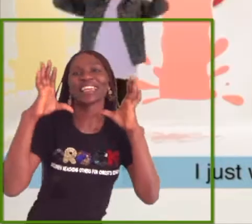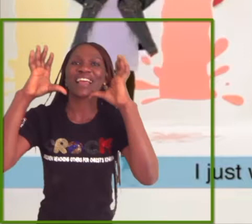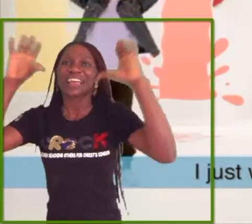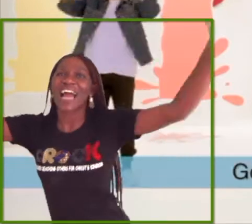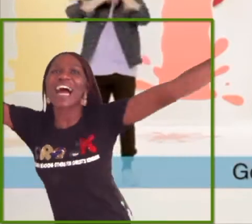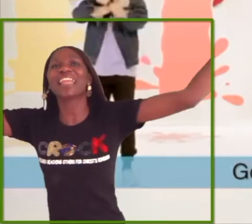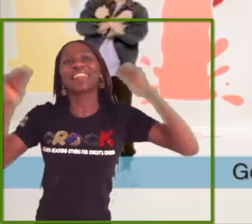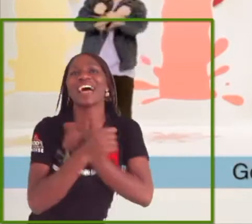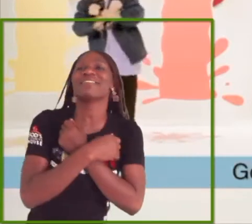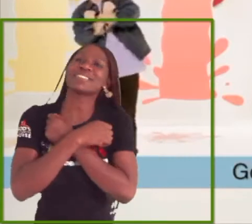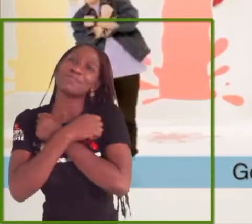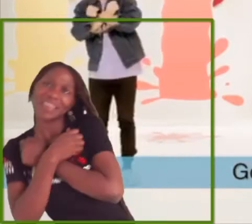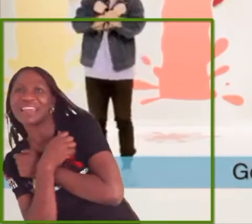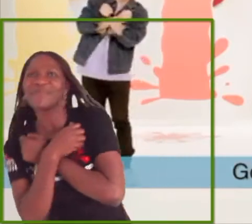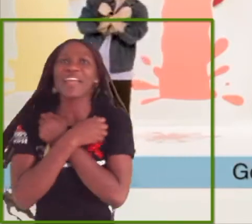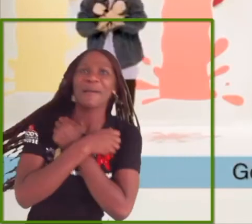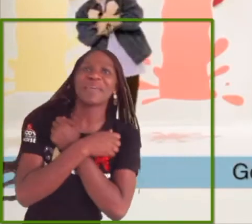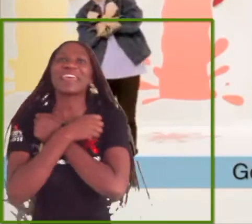sing.